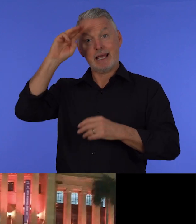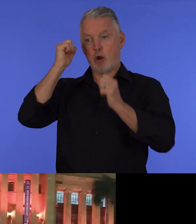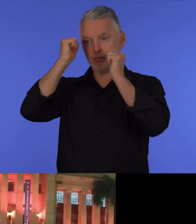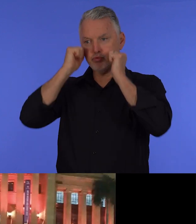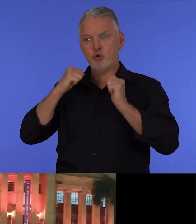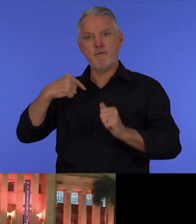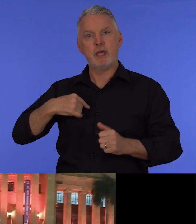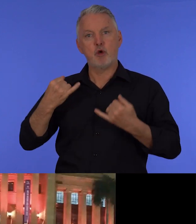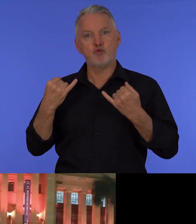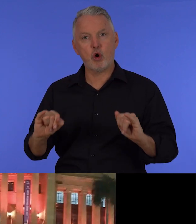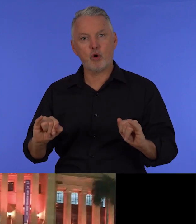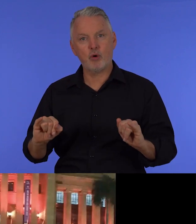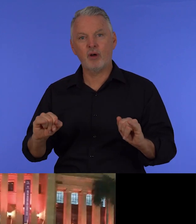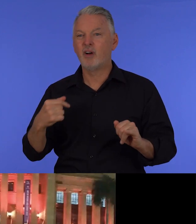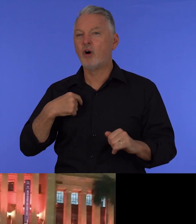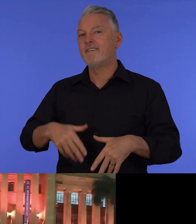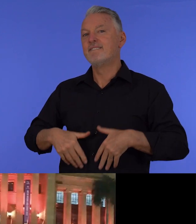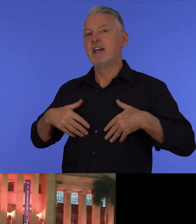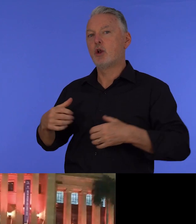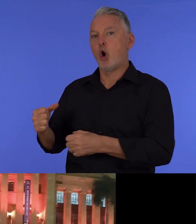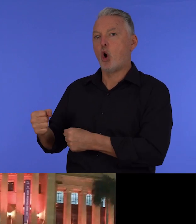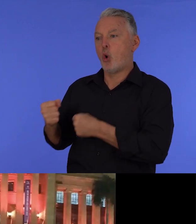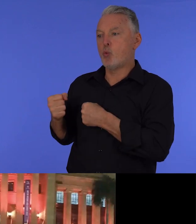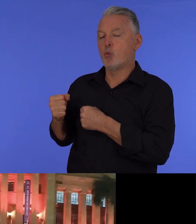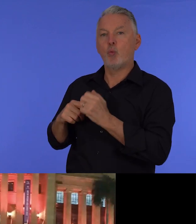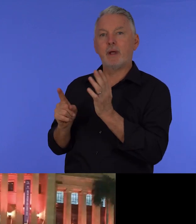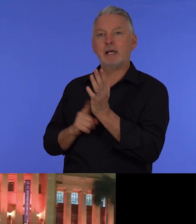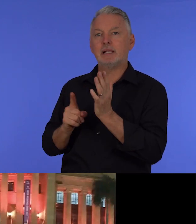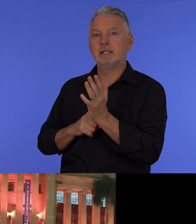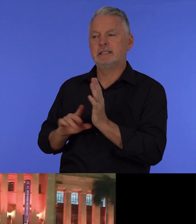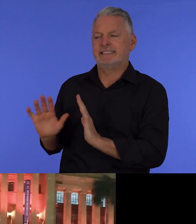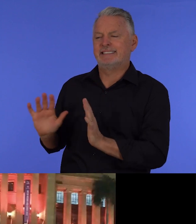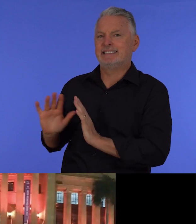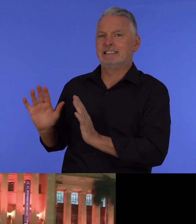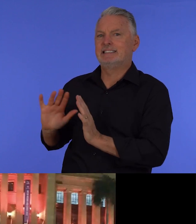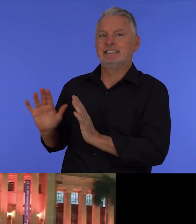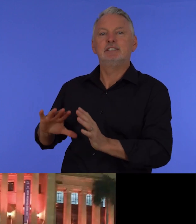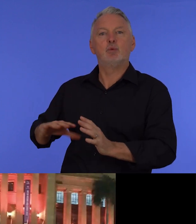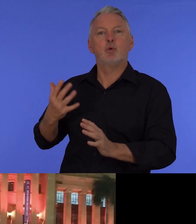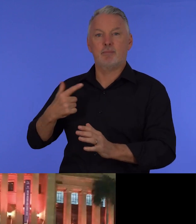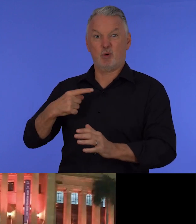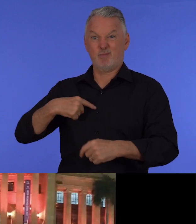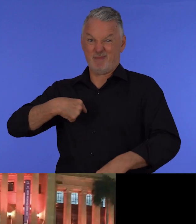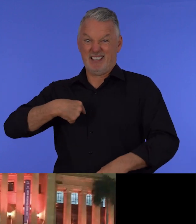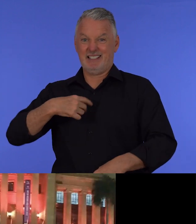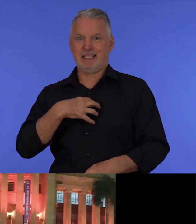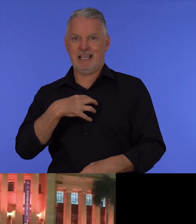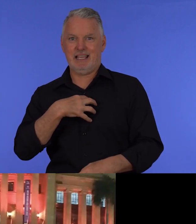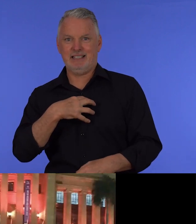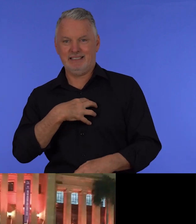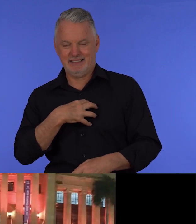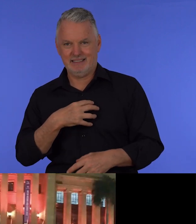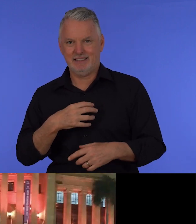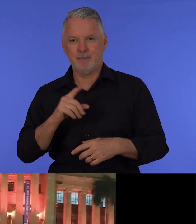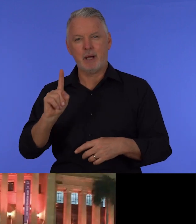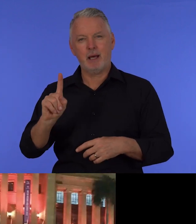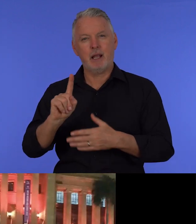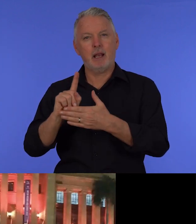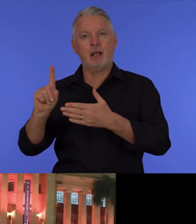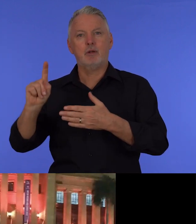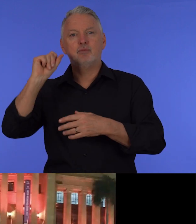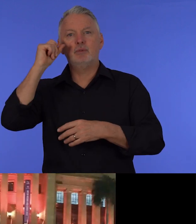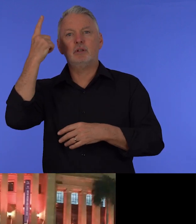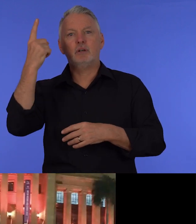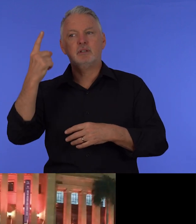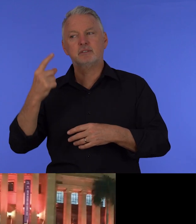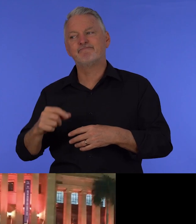That's what Scouts has really shown me. I was probably holding back on doing a lot of things for Will, and for him doing